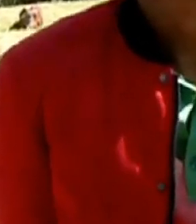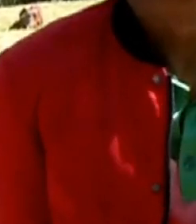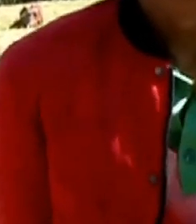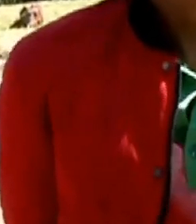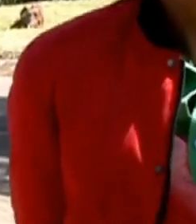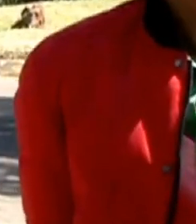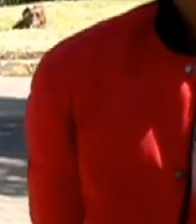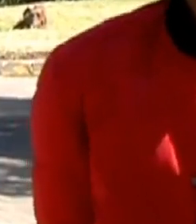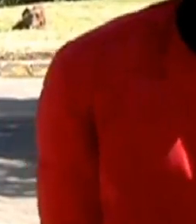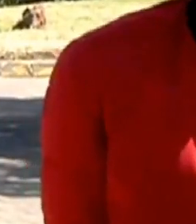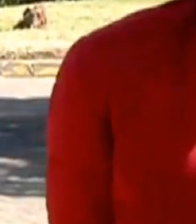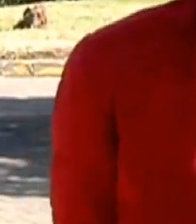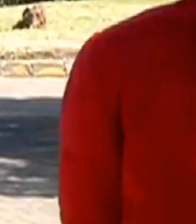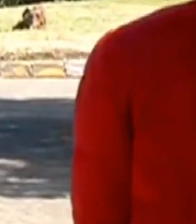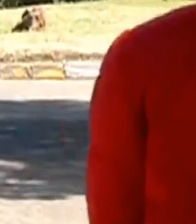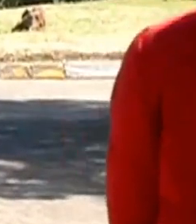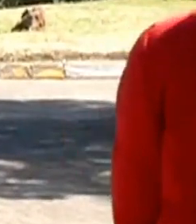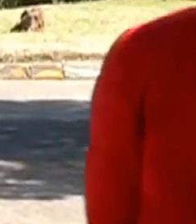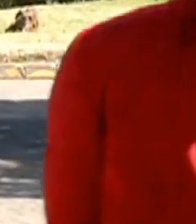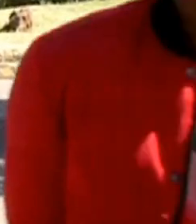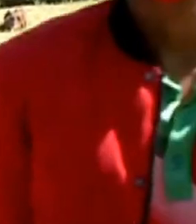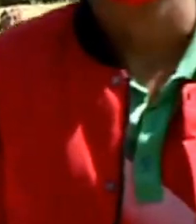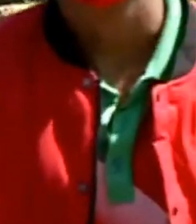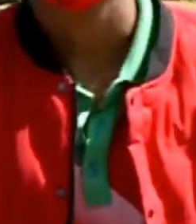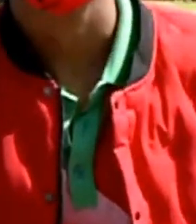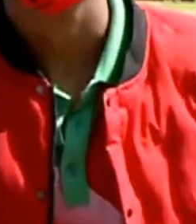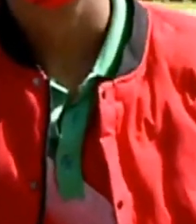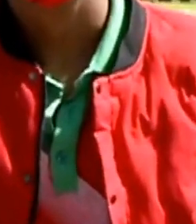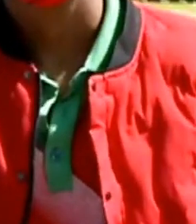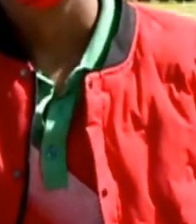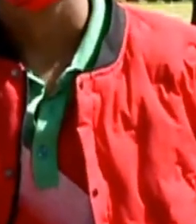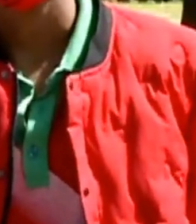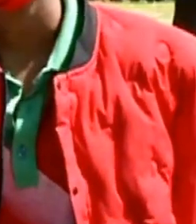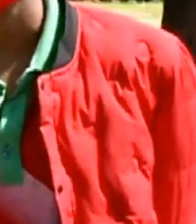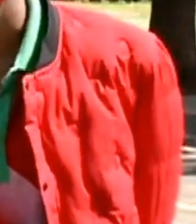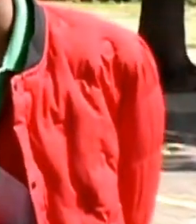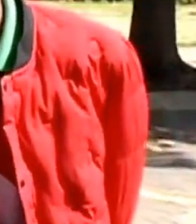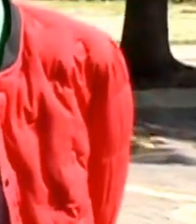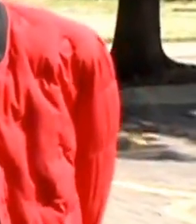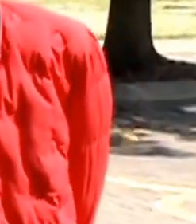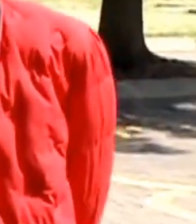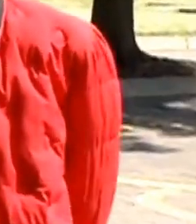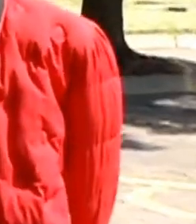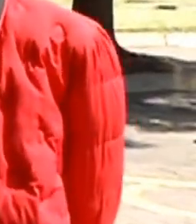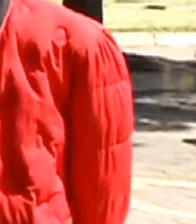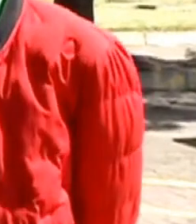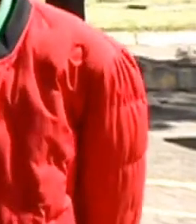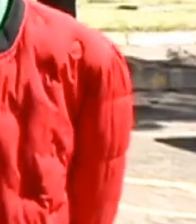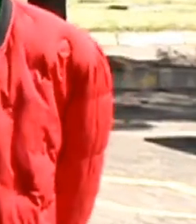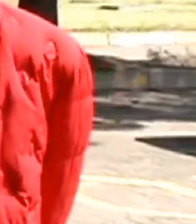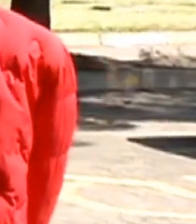the situation remains the same. I'd like to bring in the EFF Councillor Mosa Mbele just to take us